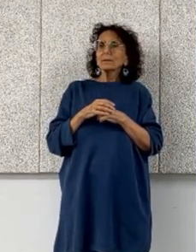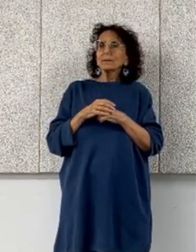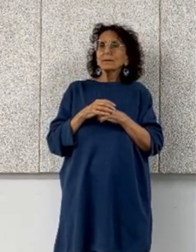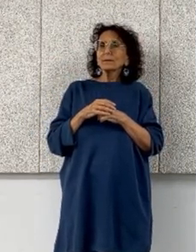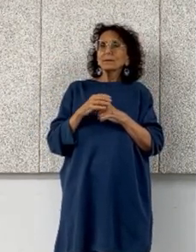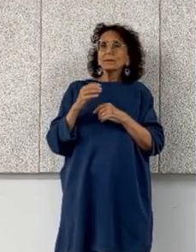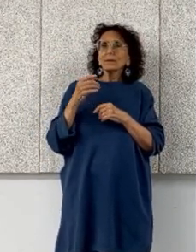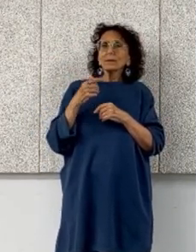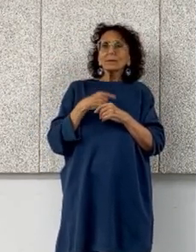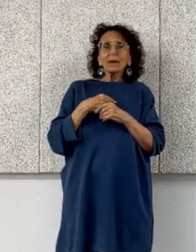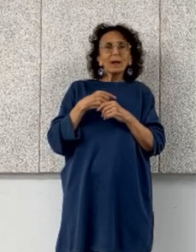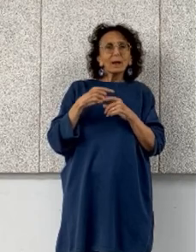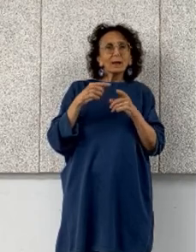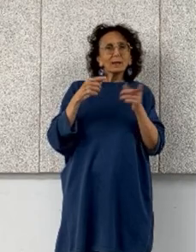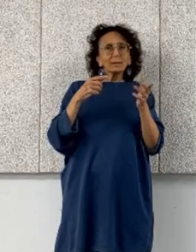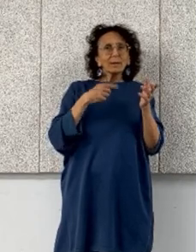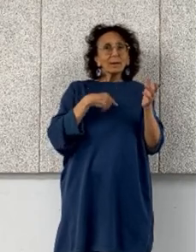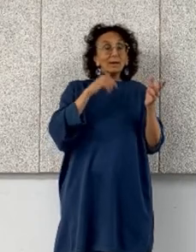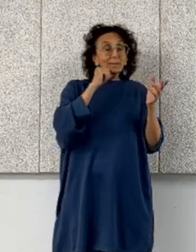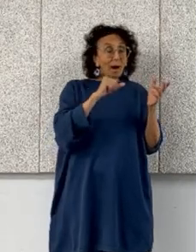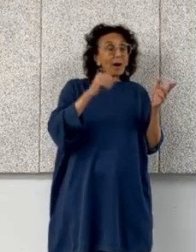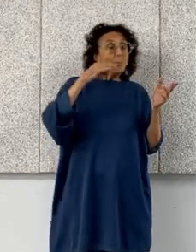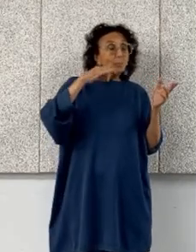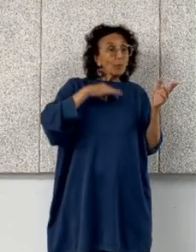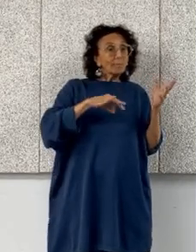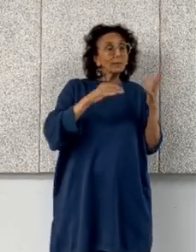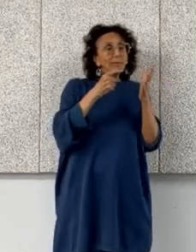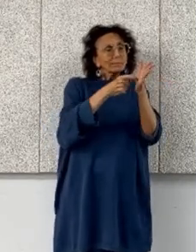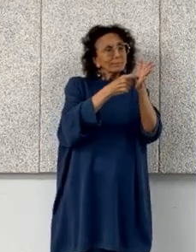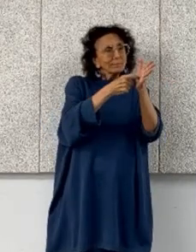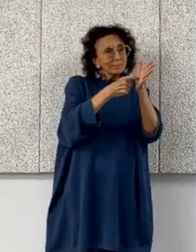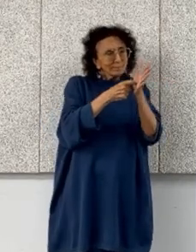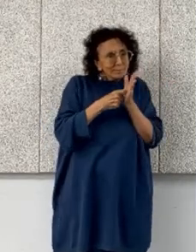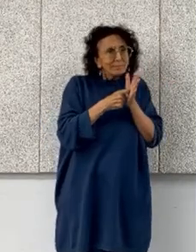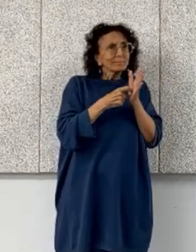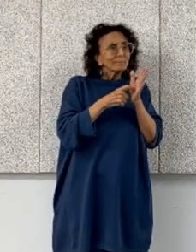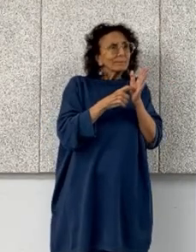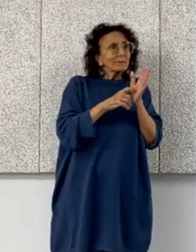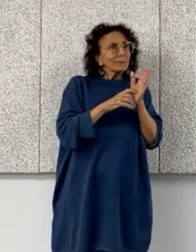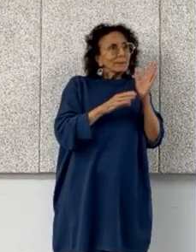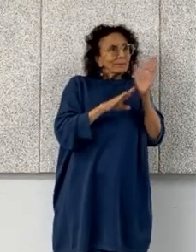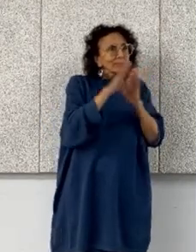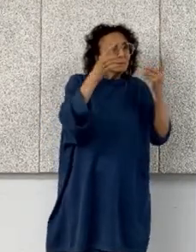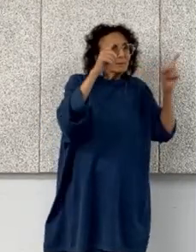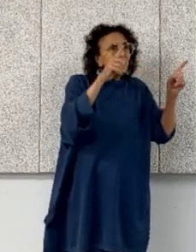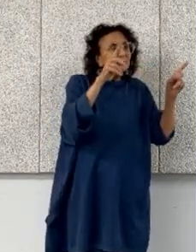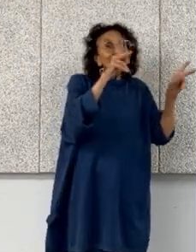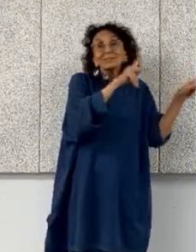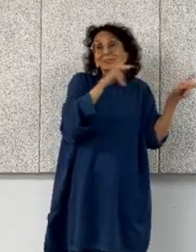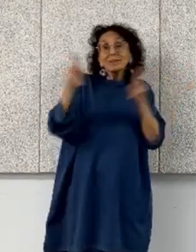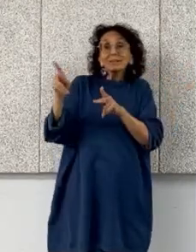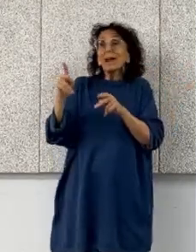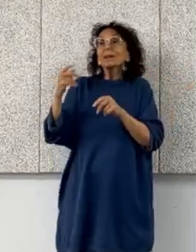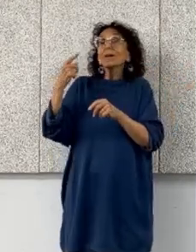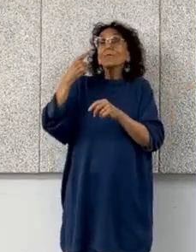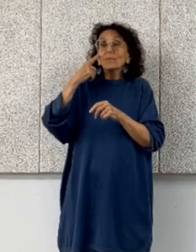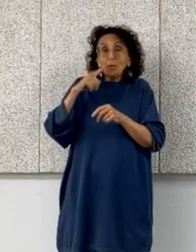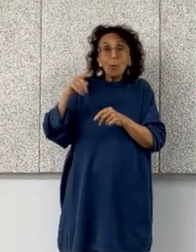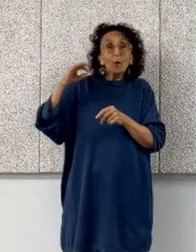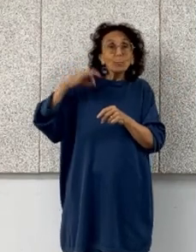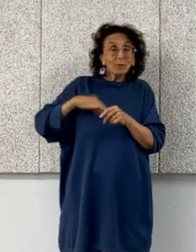should be as urgent to nonprofits as profits are to for-profits. Mm-hmm. And so really feeling this pressure and